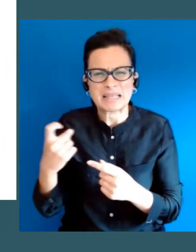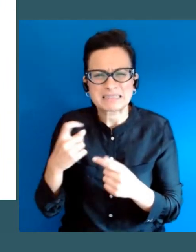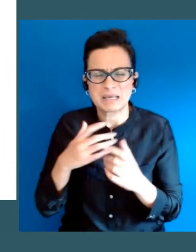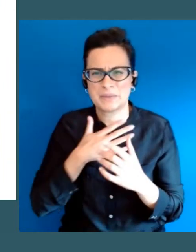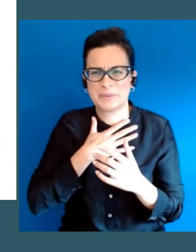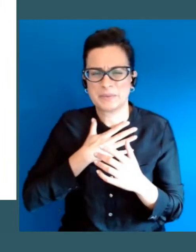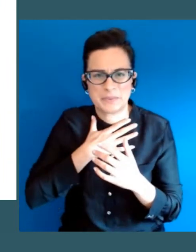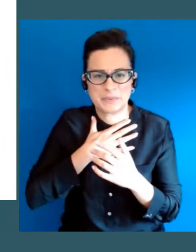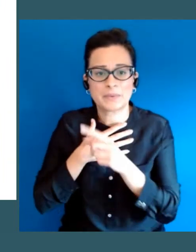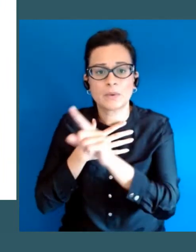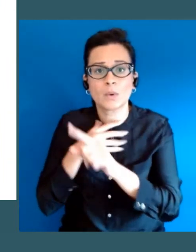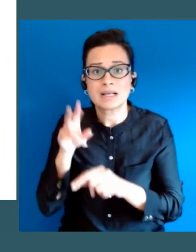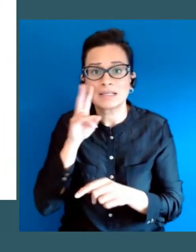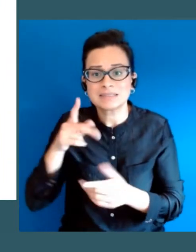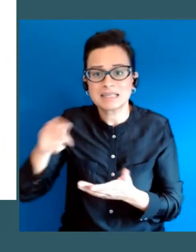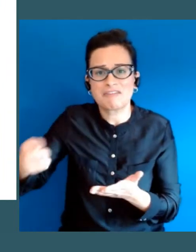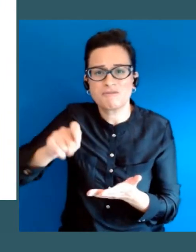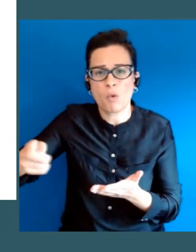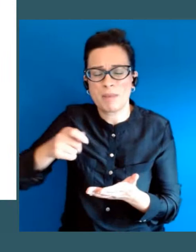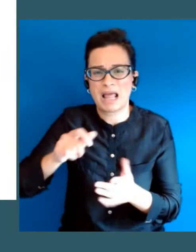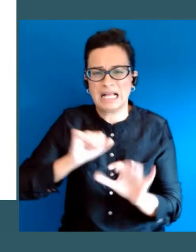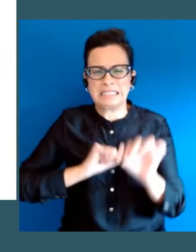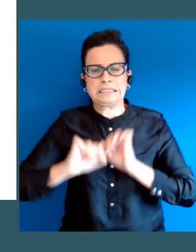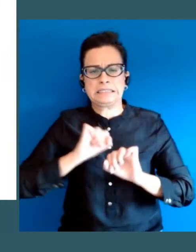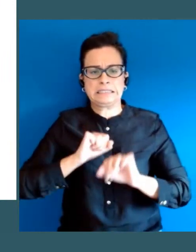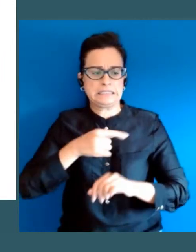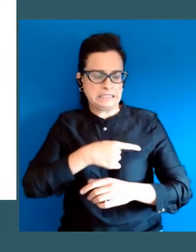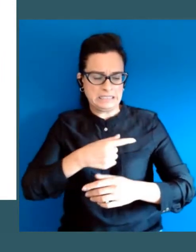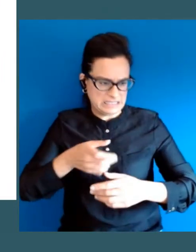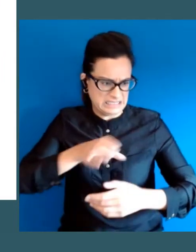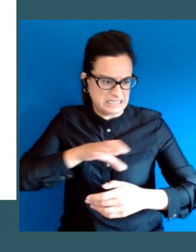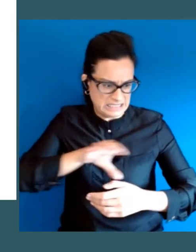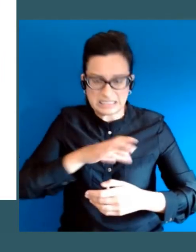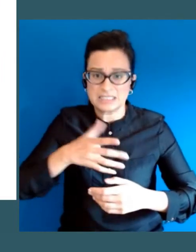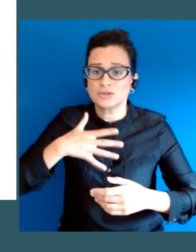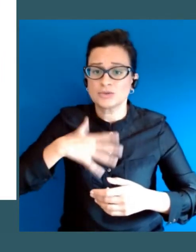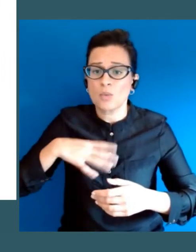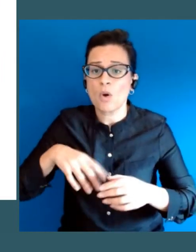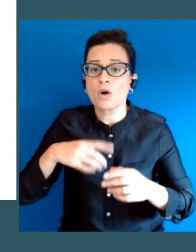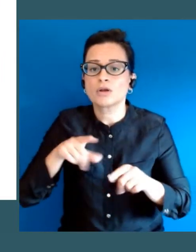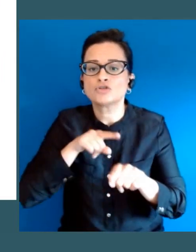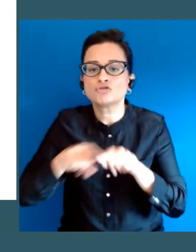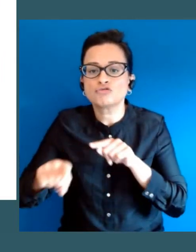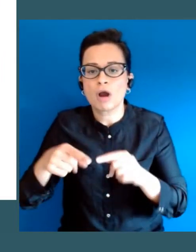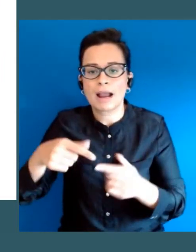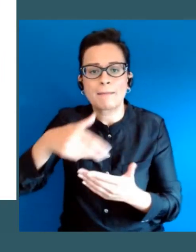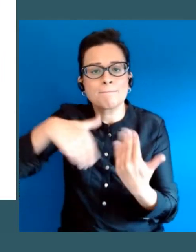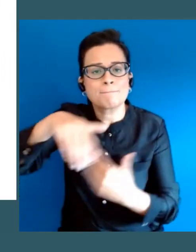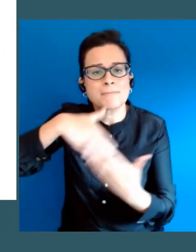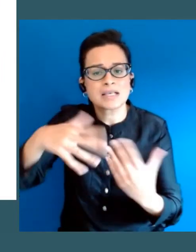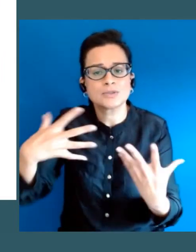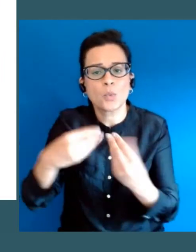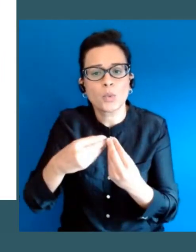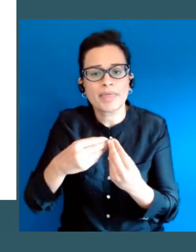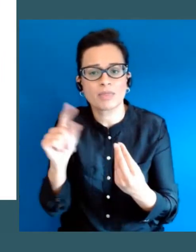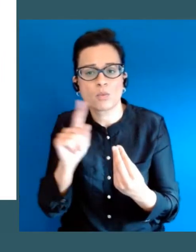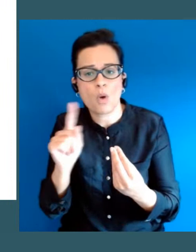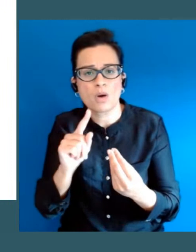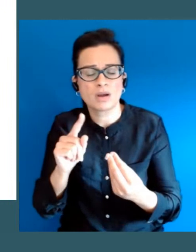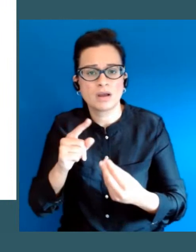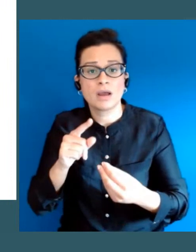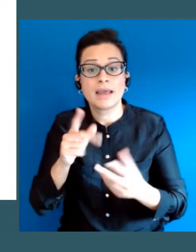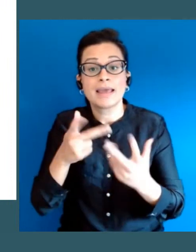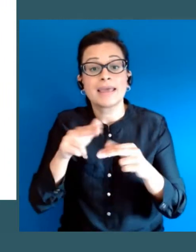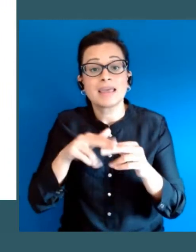formula refusal as well. So often we may need to titrate the formulas or mix them. If baby's combi fed, that would be with breast